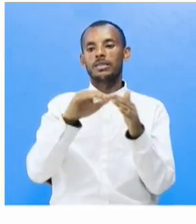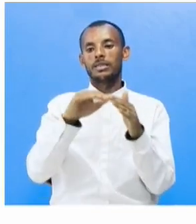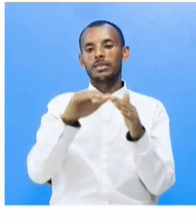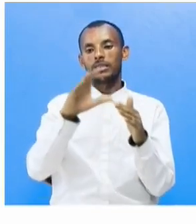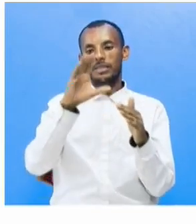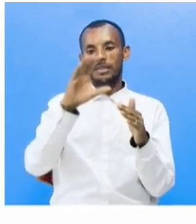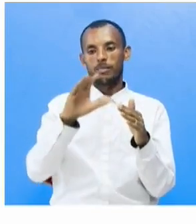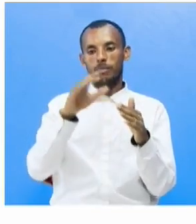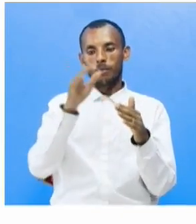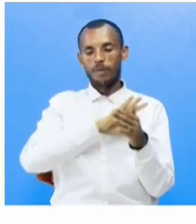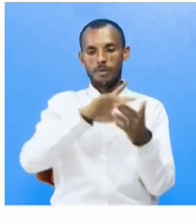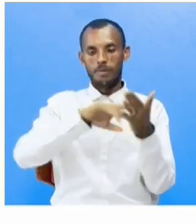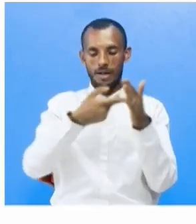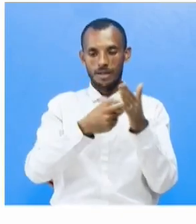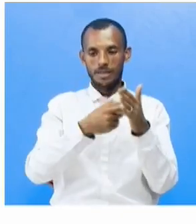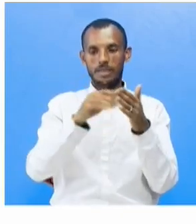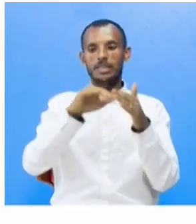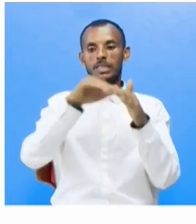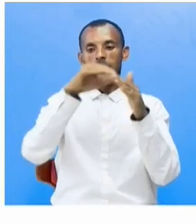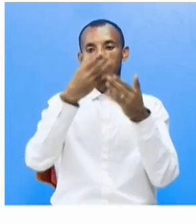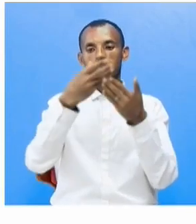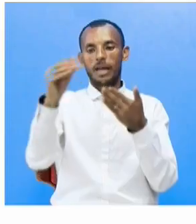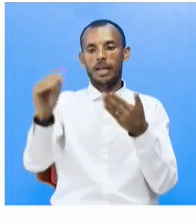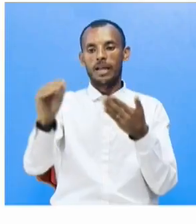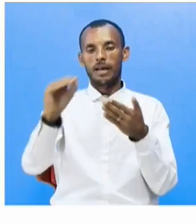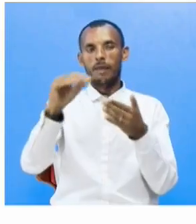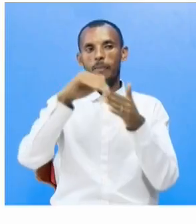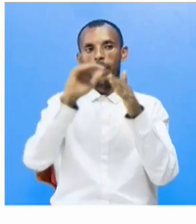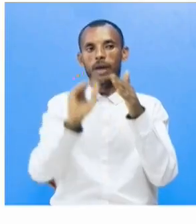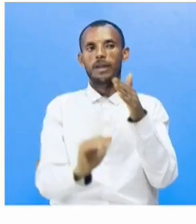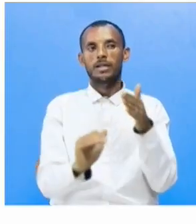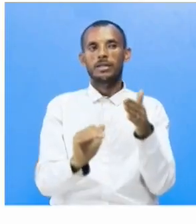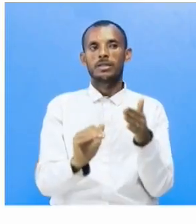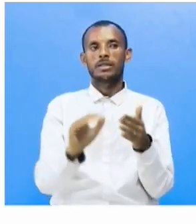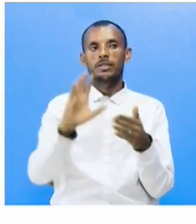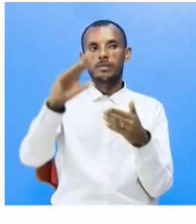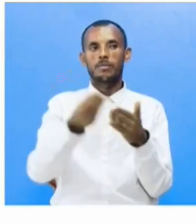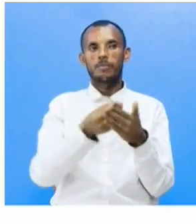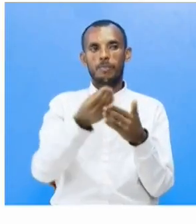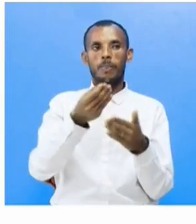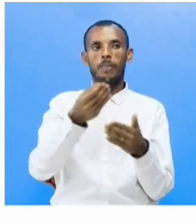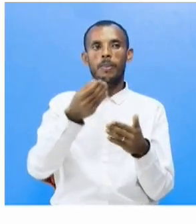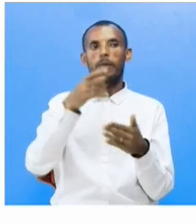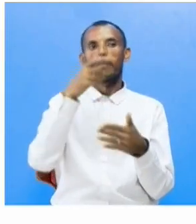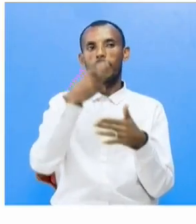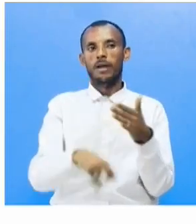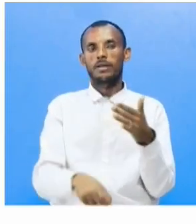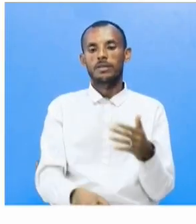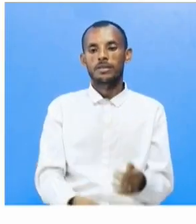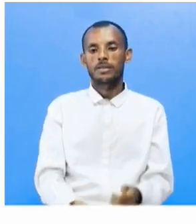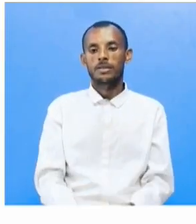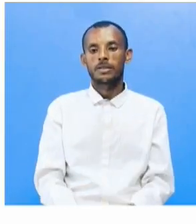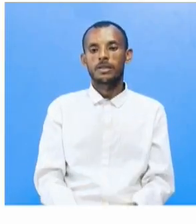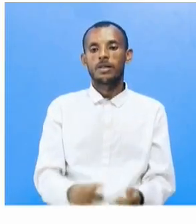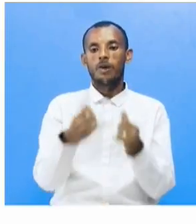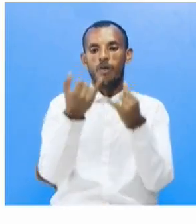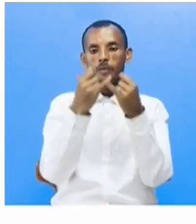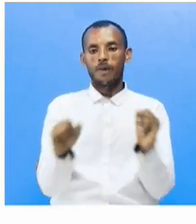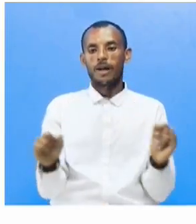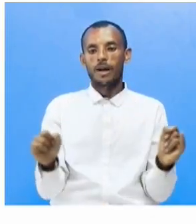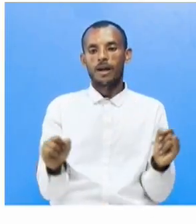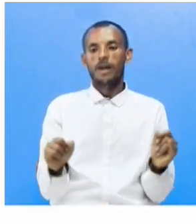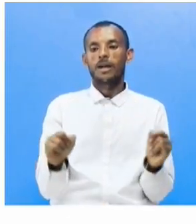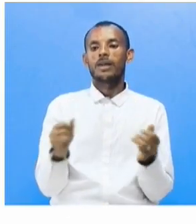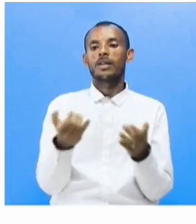price and cost price. Therefore, here, selling price minus cost price over